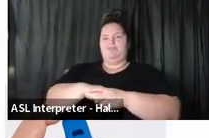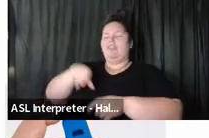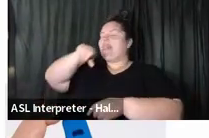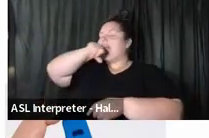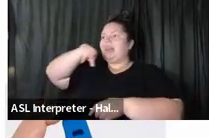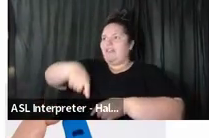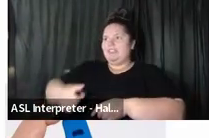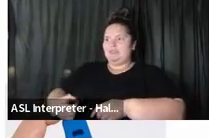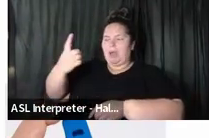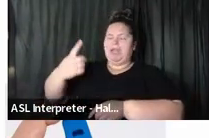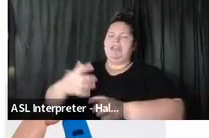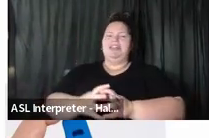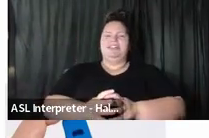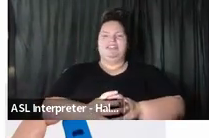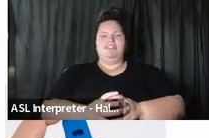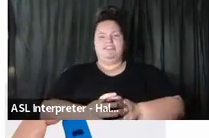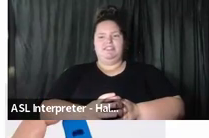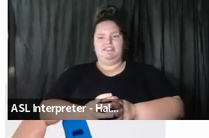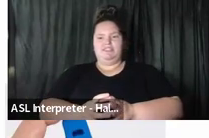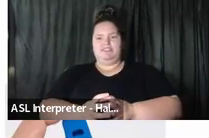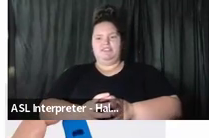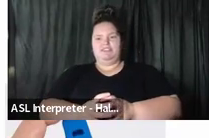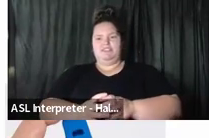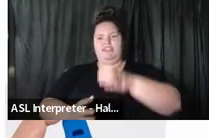of the words, yeah. You put